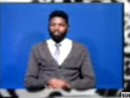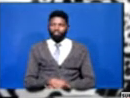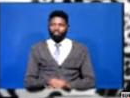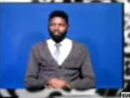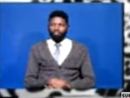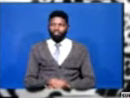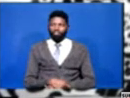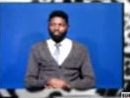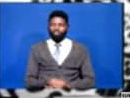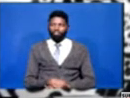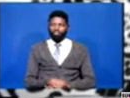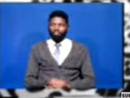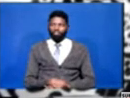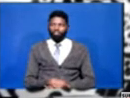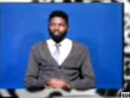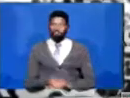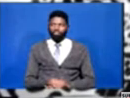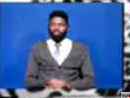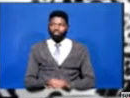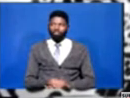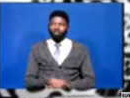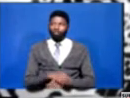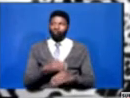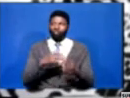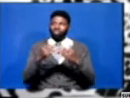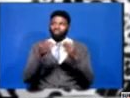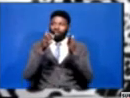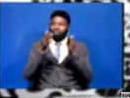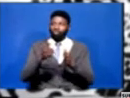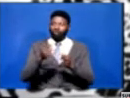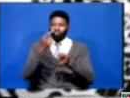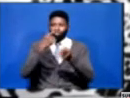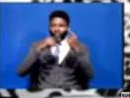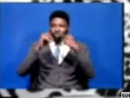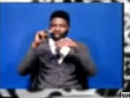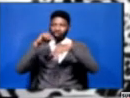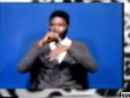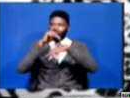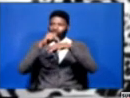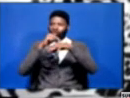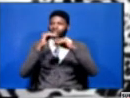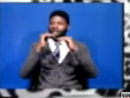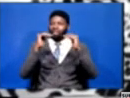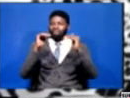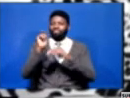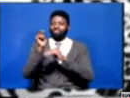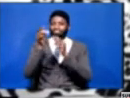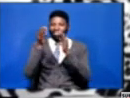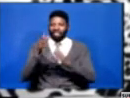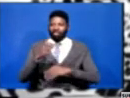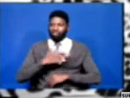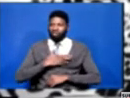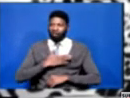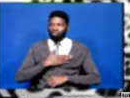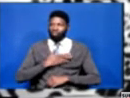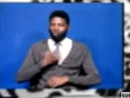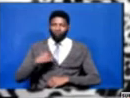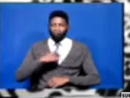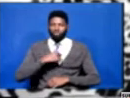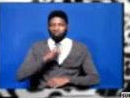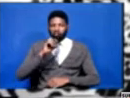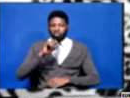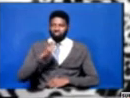peace. Whoever wins at the national level is still a Kenyan. It's our son. We just need to appreciate that. And